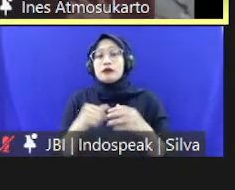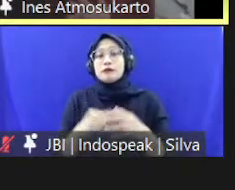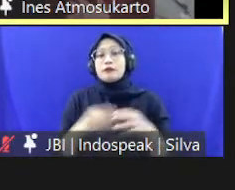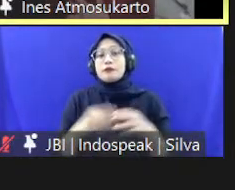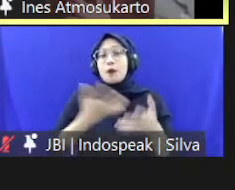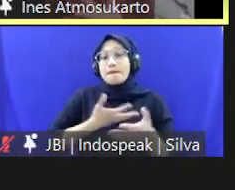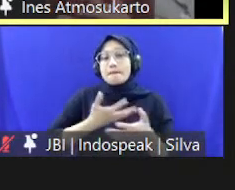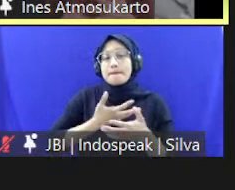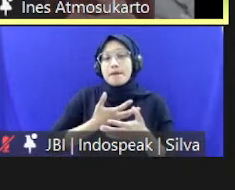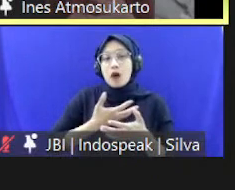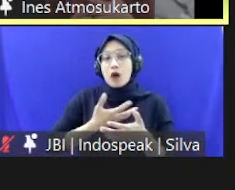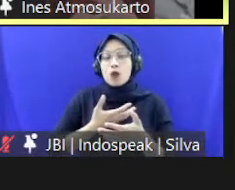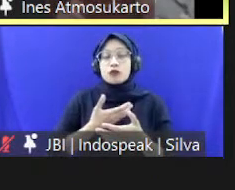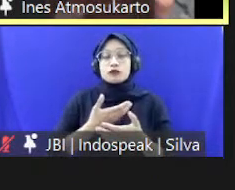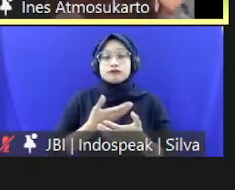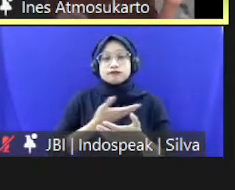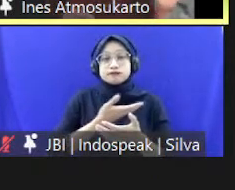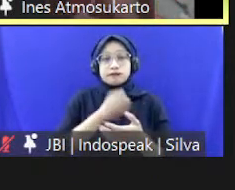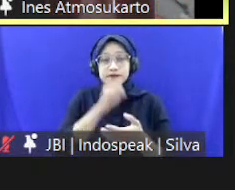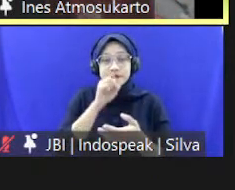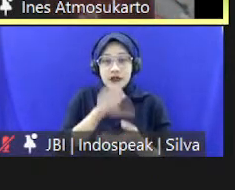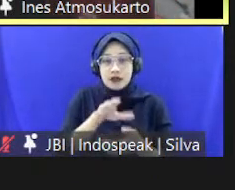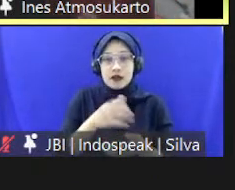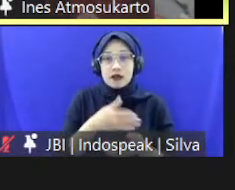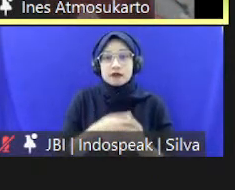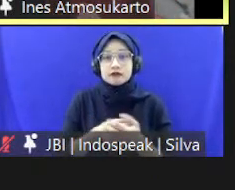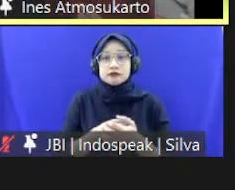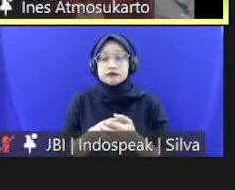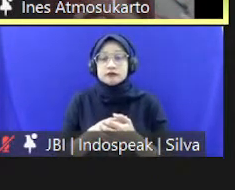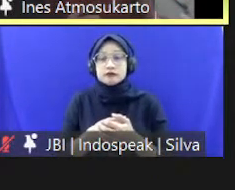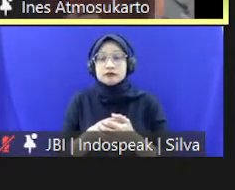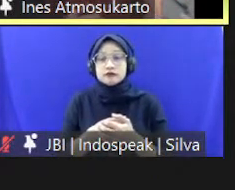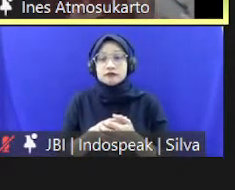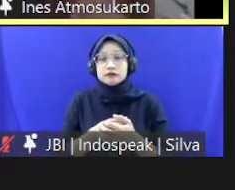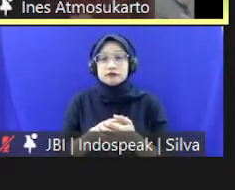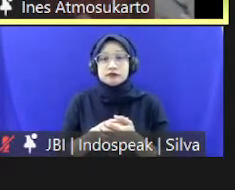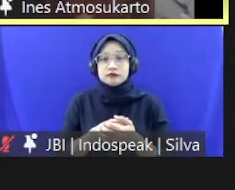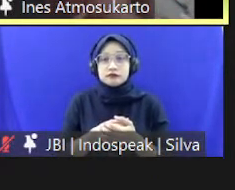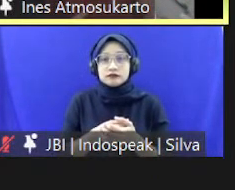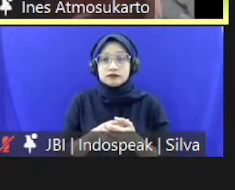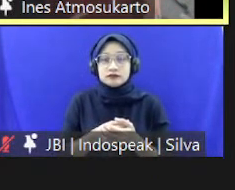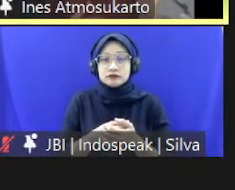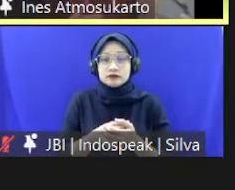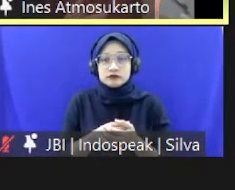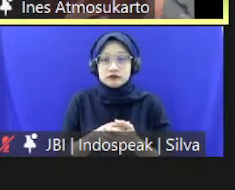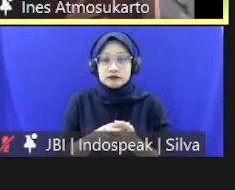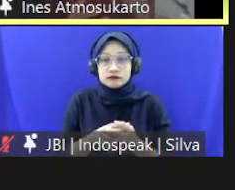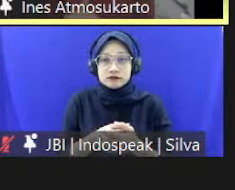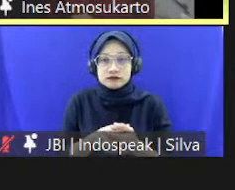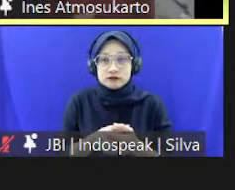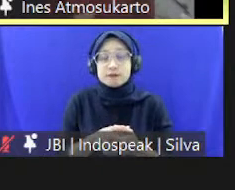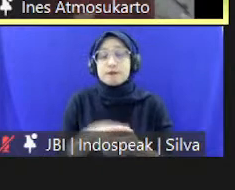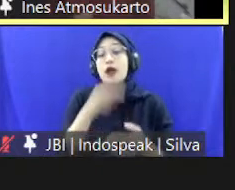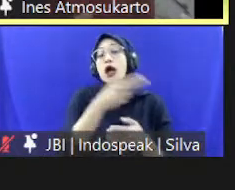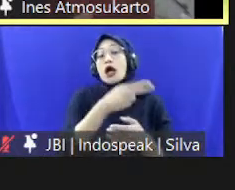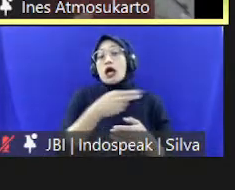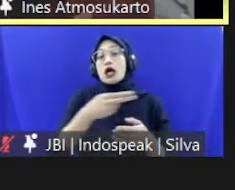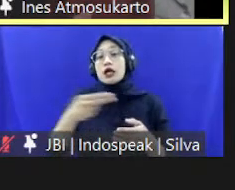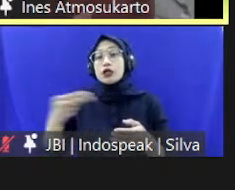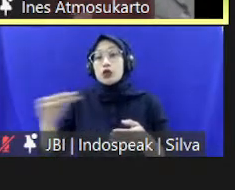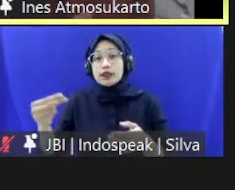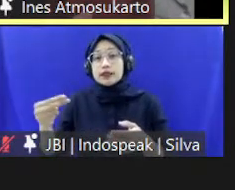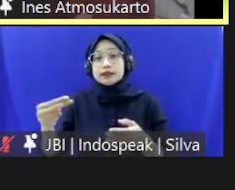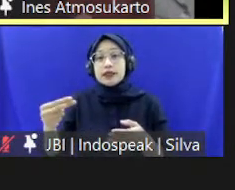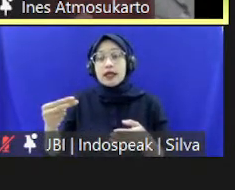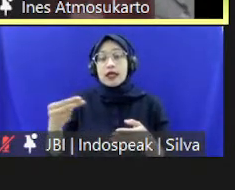remind everyone that Indonesia, despite the fact that it's only 20%, about 22% single dose and